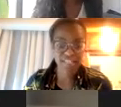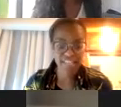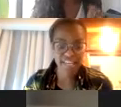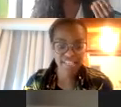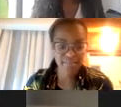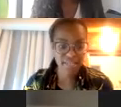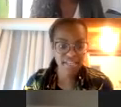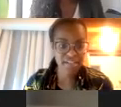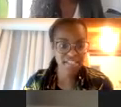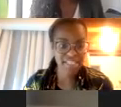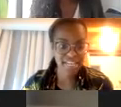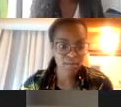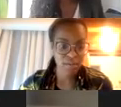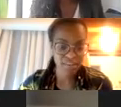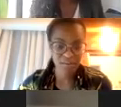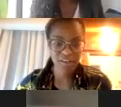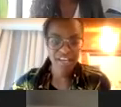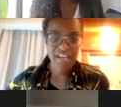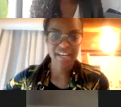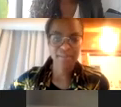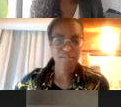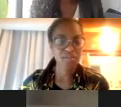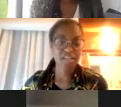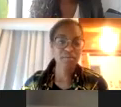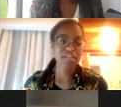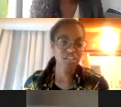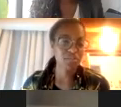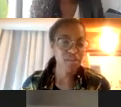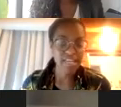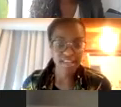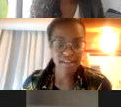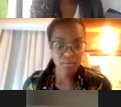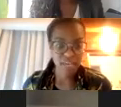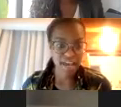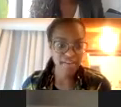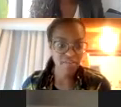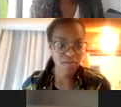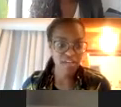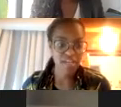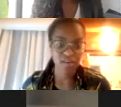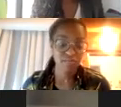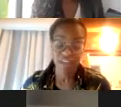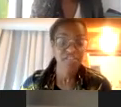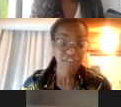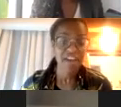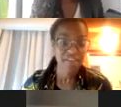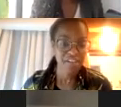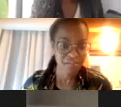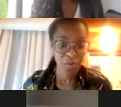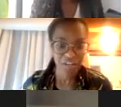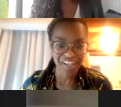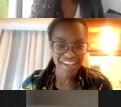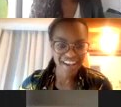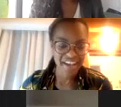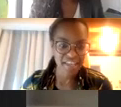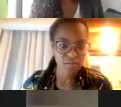super excited to be here today with you. So today we're going to jump right in. We have 5 areas